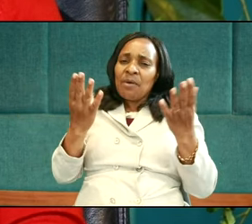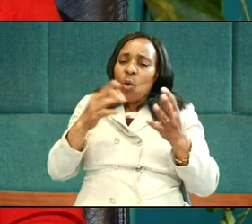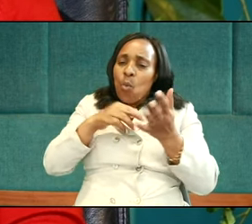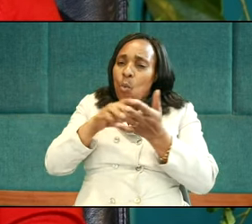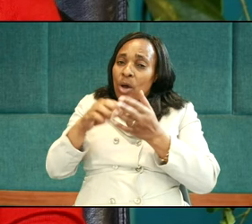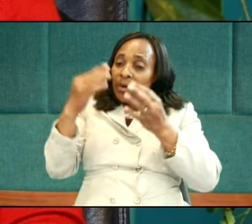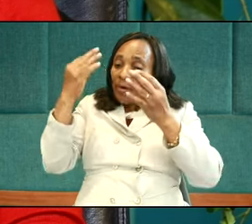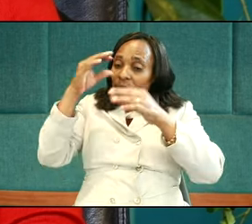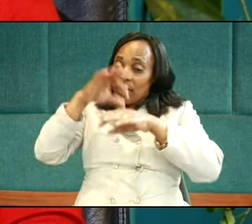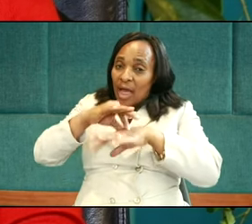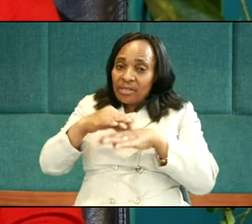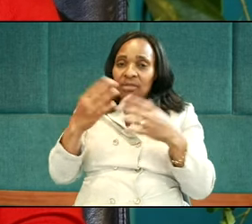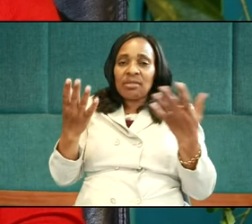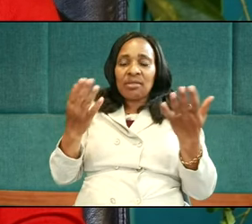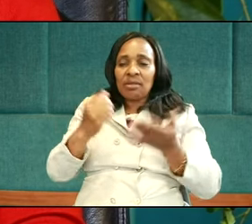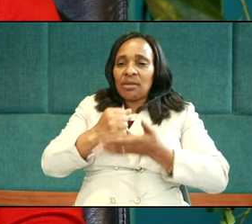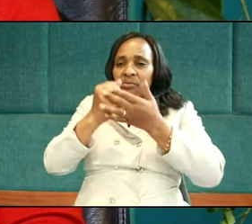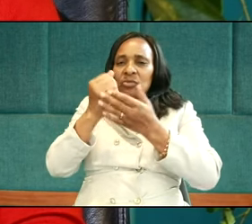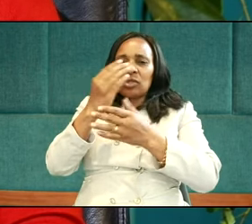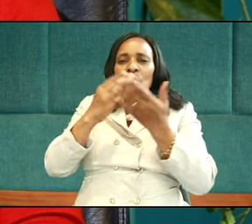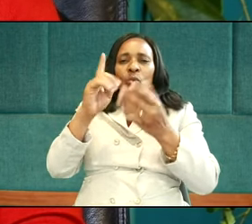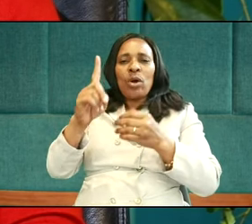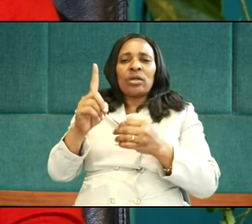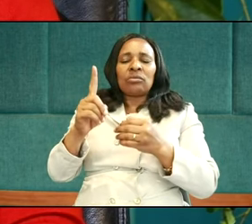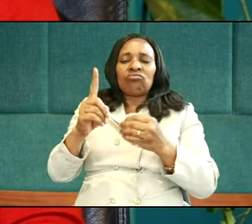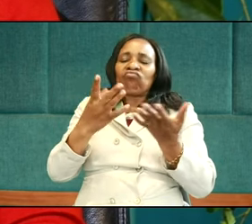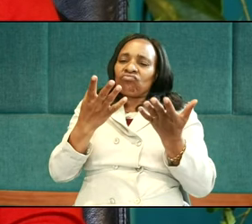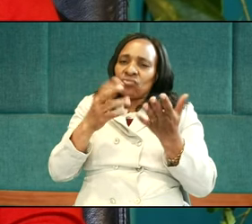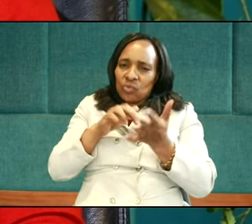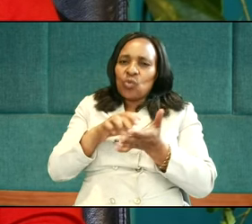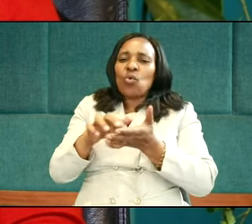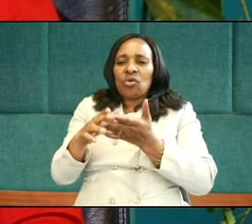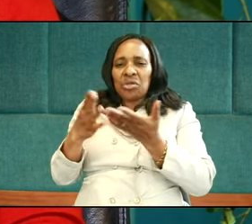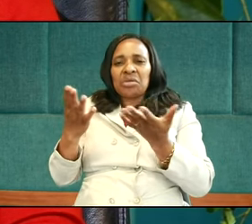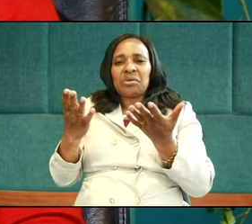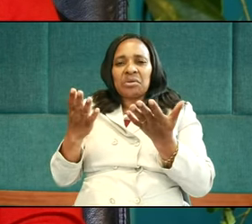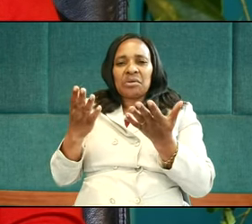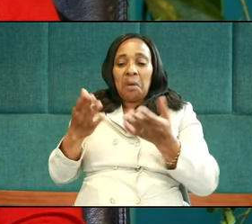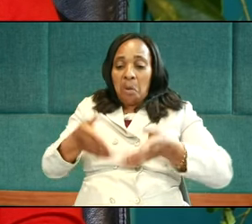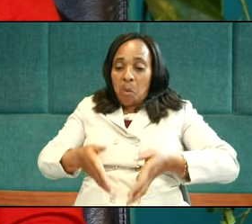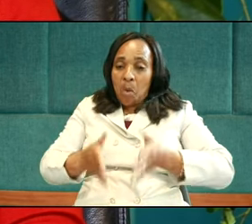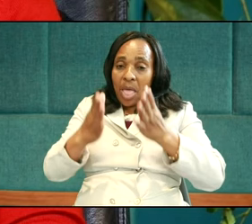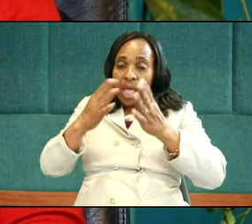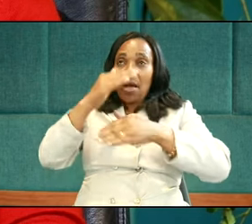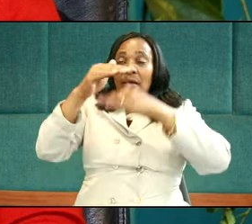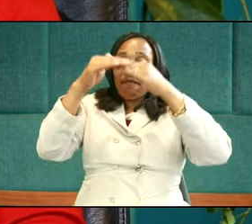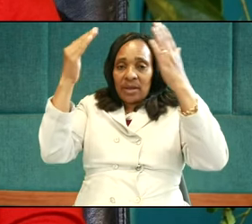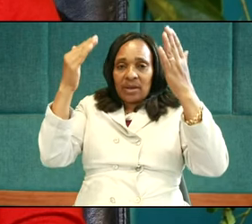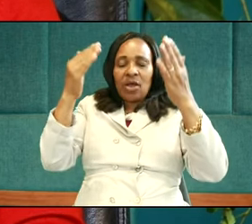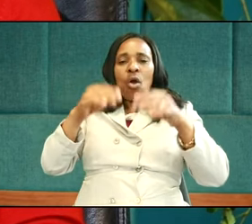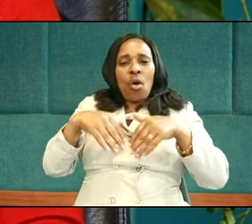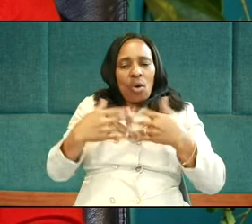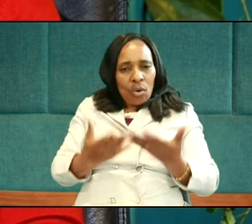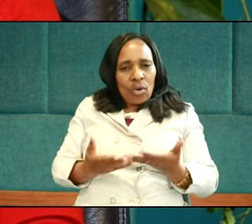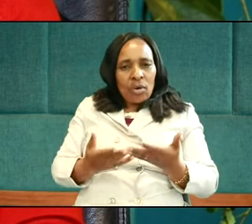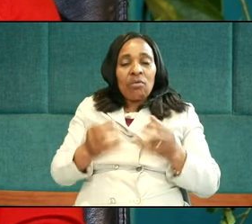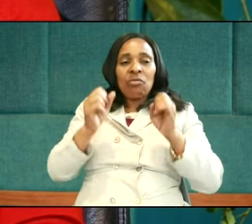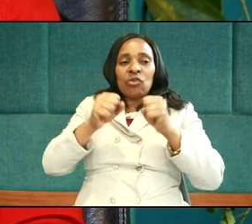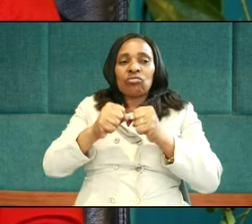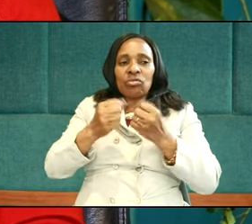of the earth, either we will help someone to walk, on the path to heaven, or we